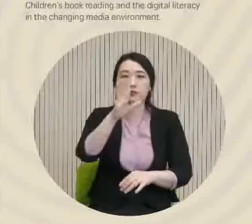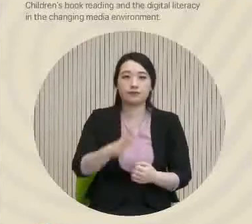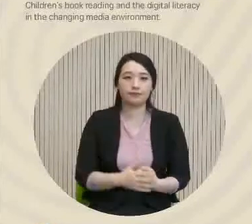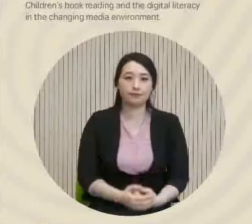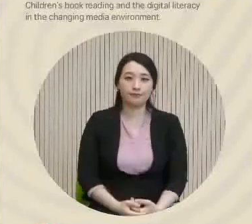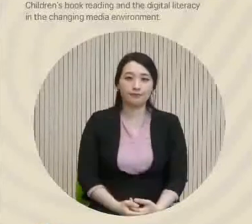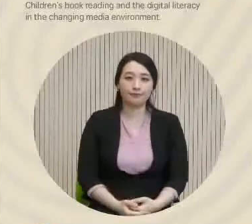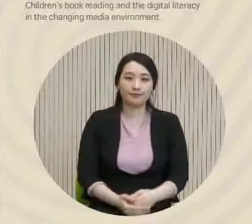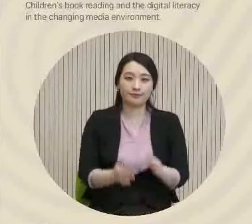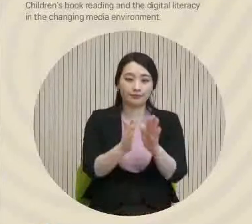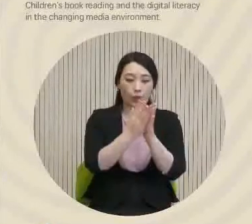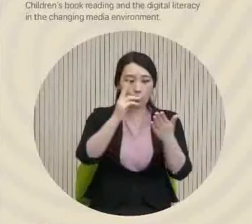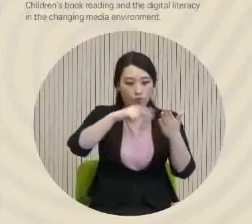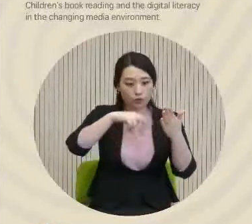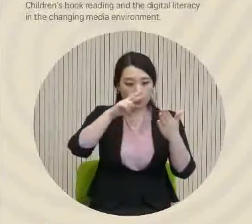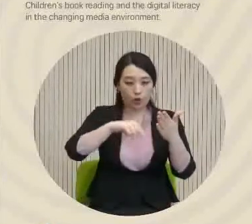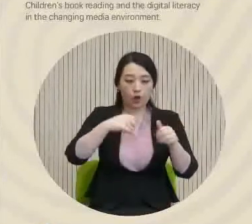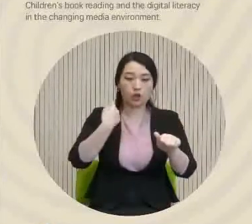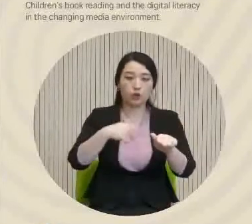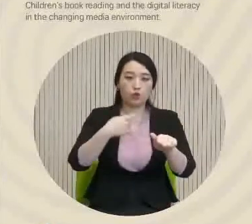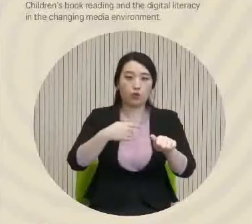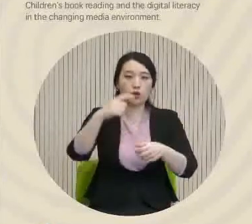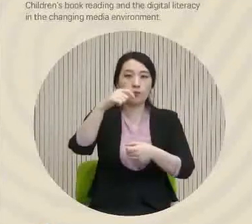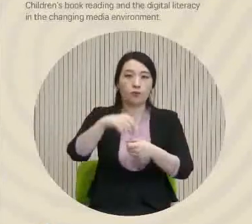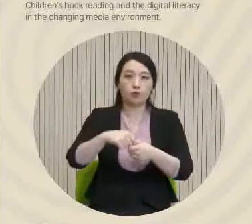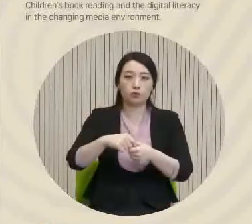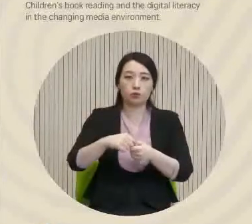they can use it directly. So